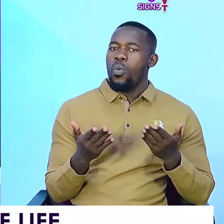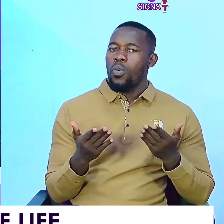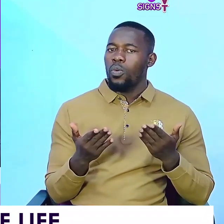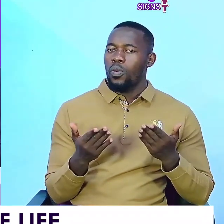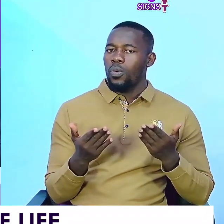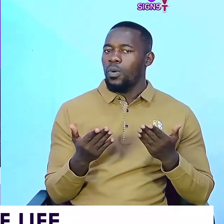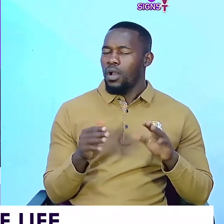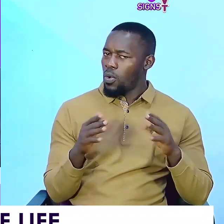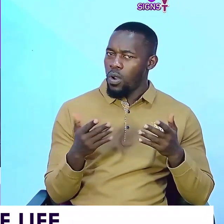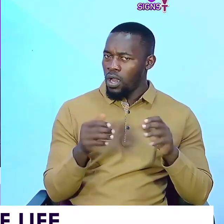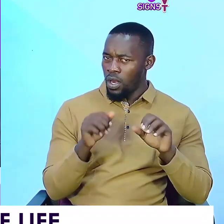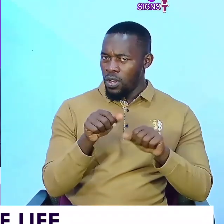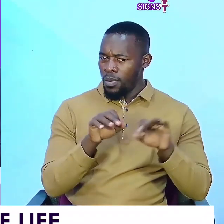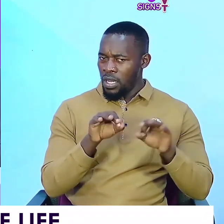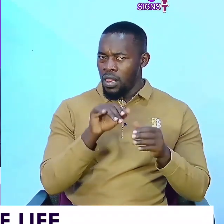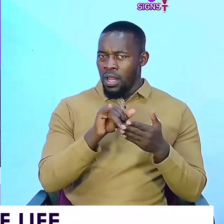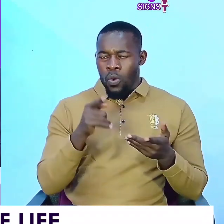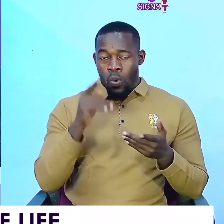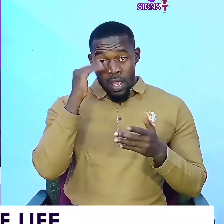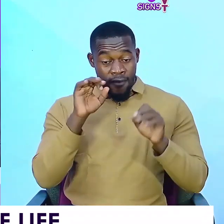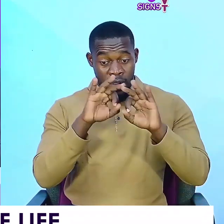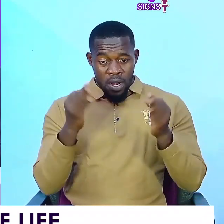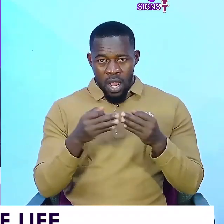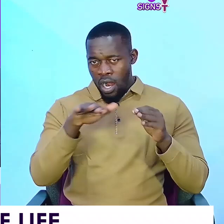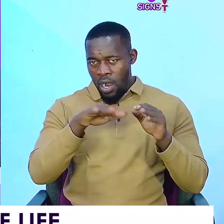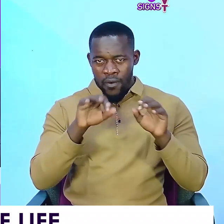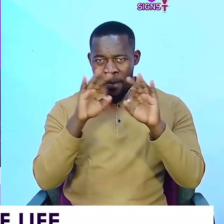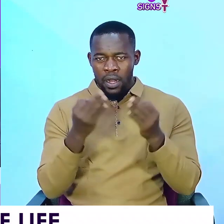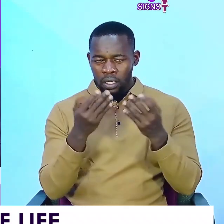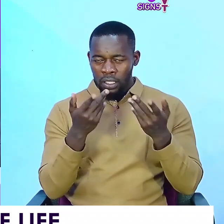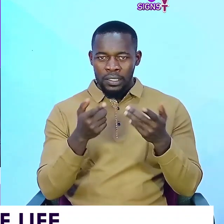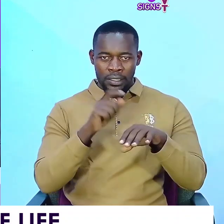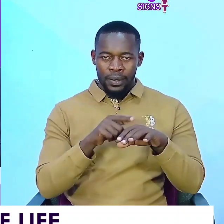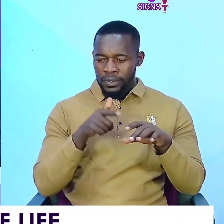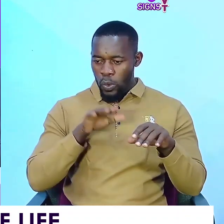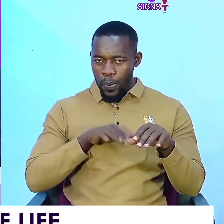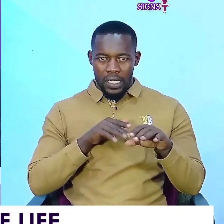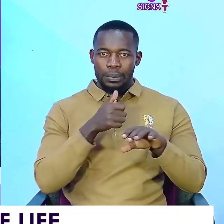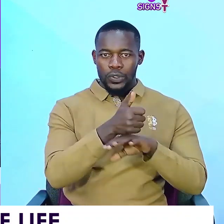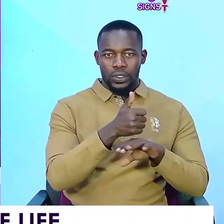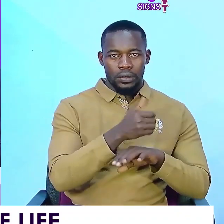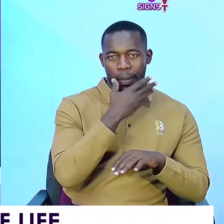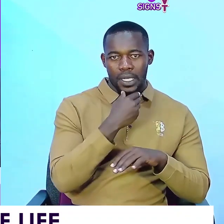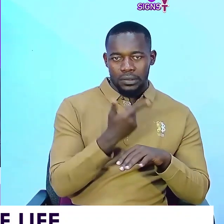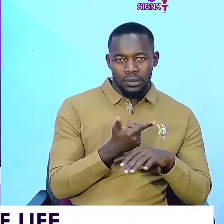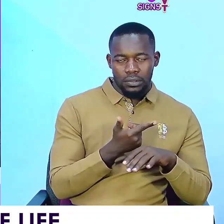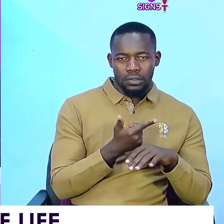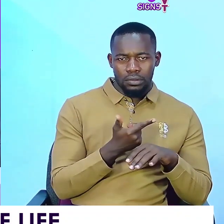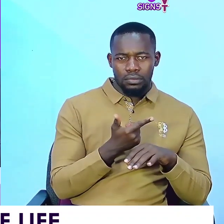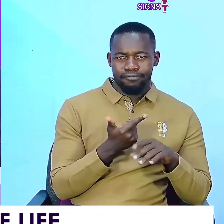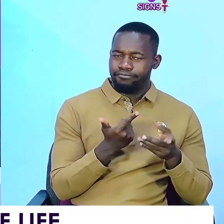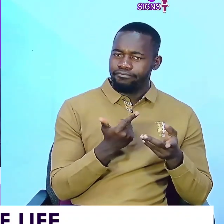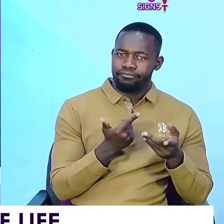that? Because in a family, when this happens, and there is a woman and there is a man, Yeah. and then